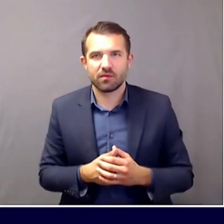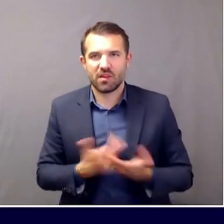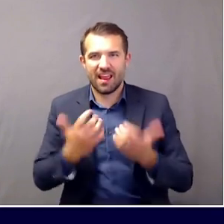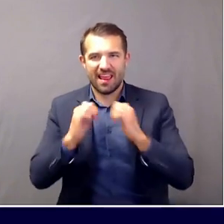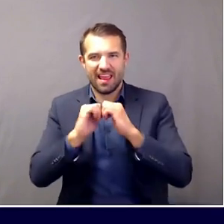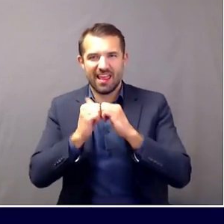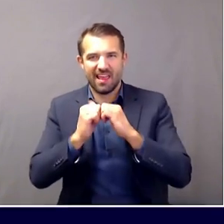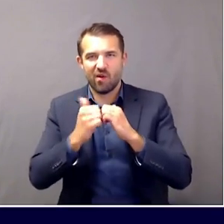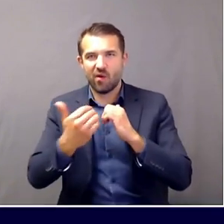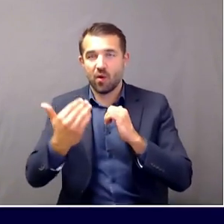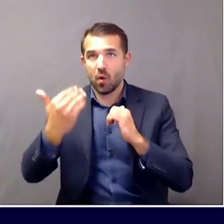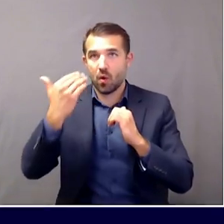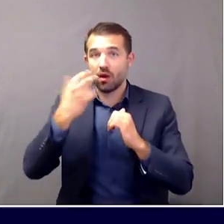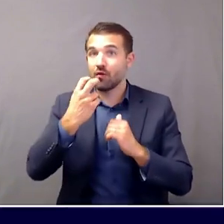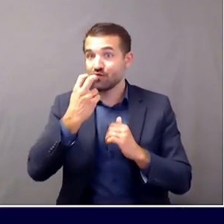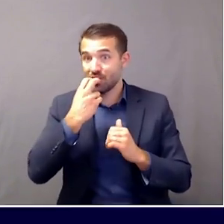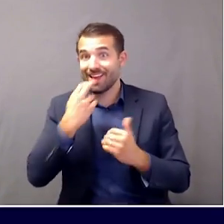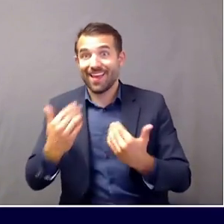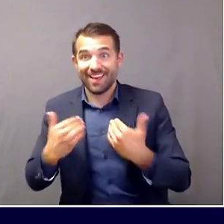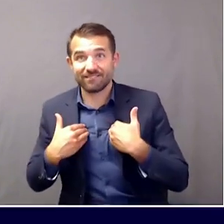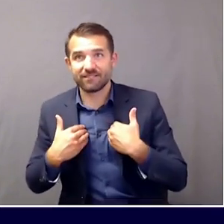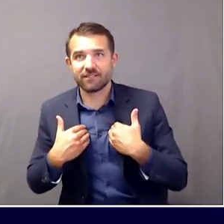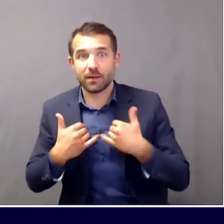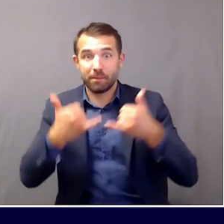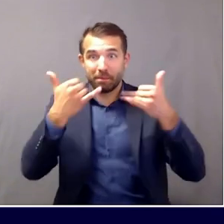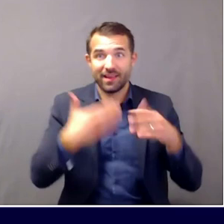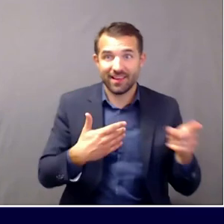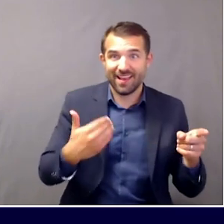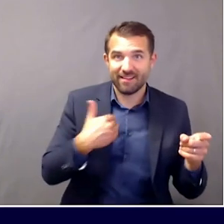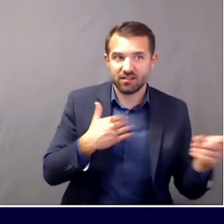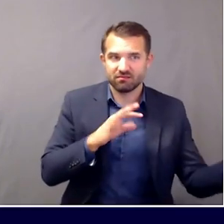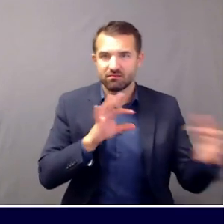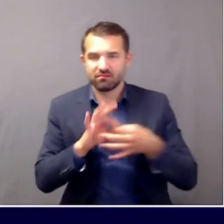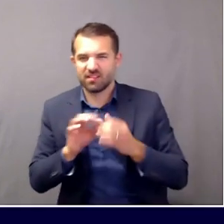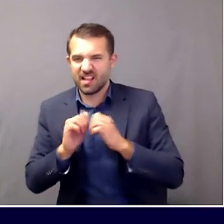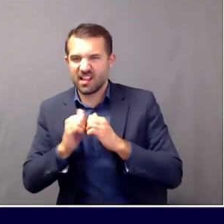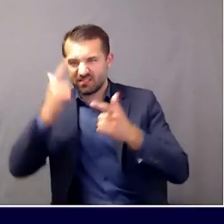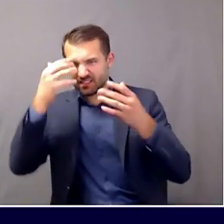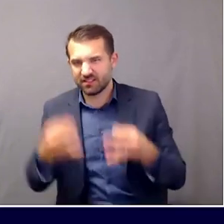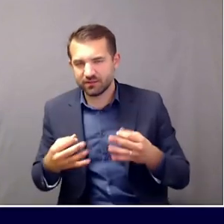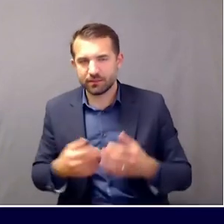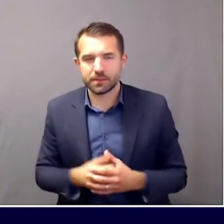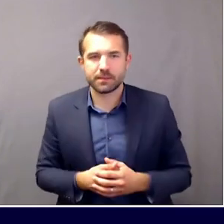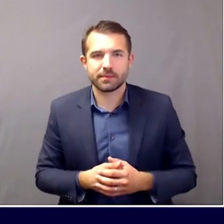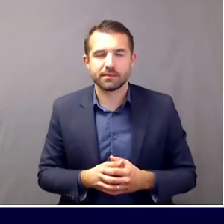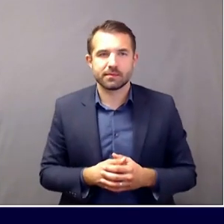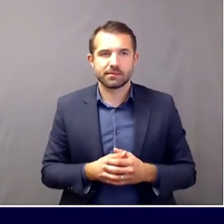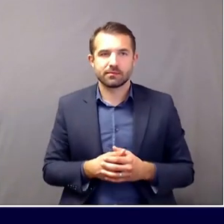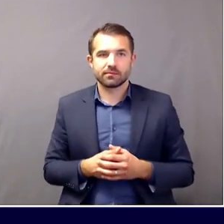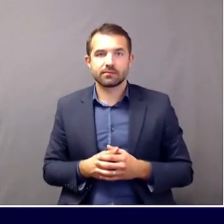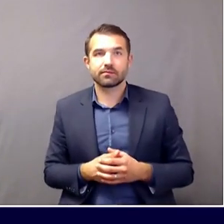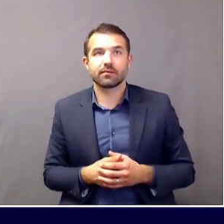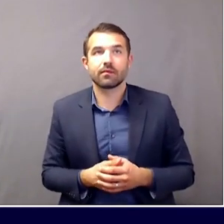this supposed COVID case would be linked to the referee? Sure. So Dave, let's start with just hockey in